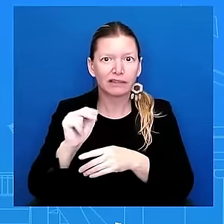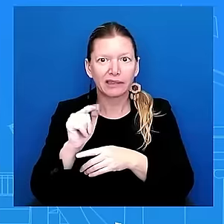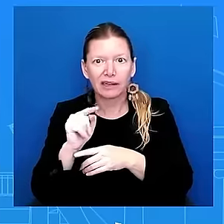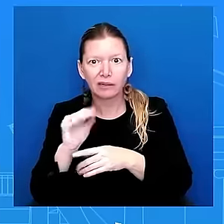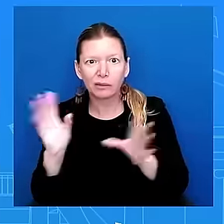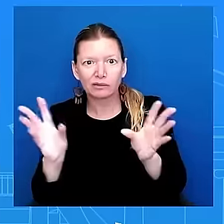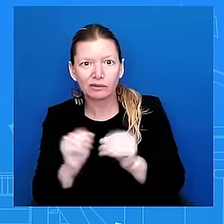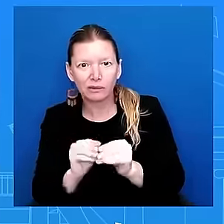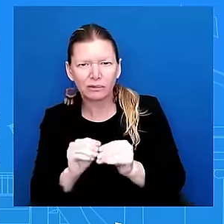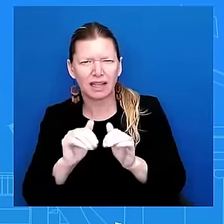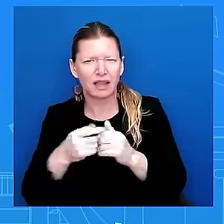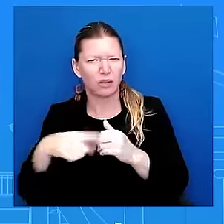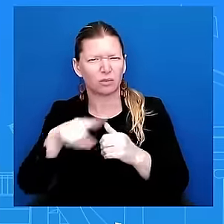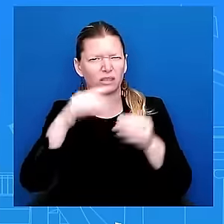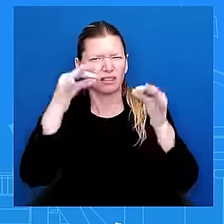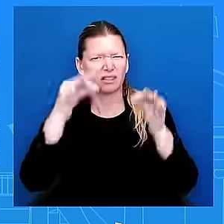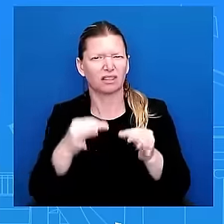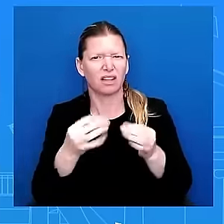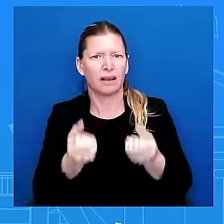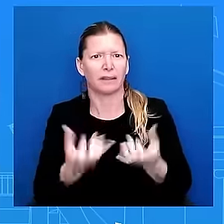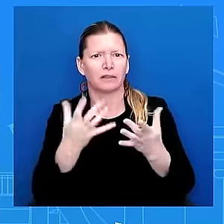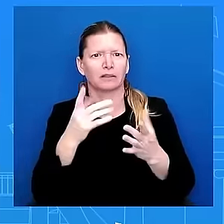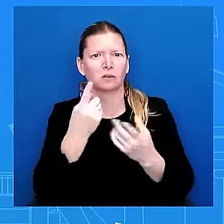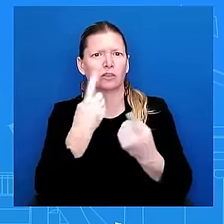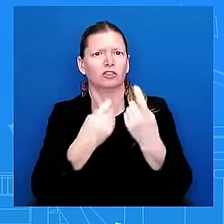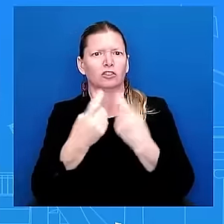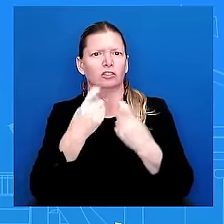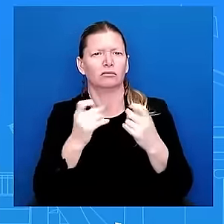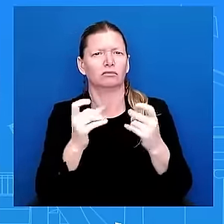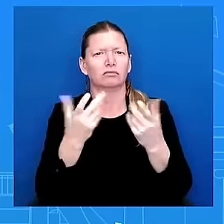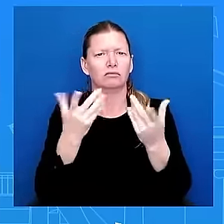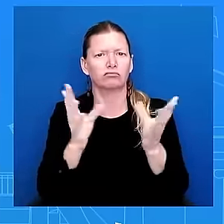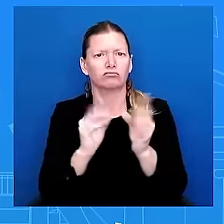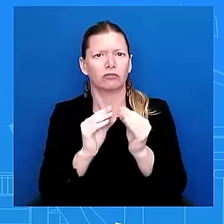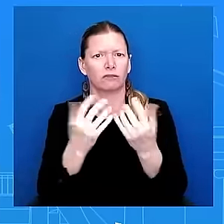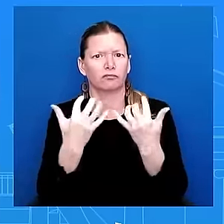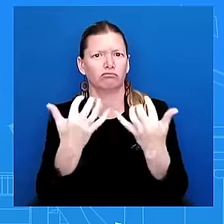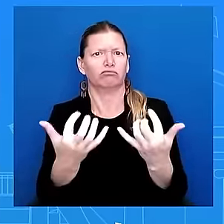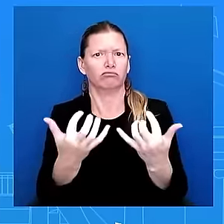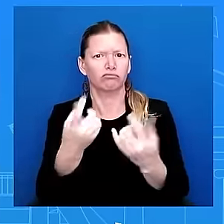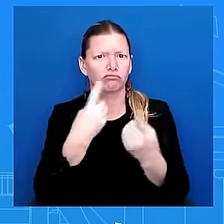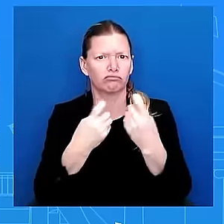prepping him for a lot of this on matters of national security and foreign policy? So am I.